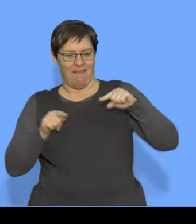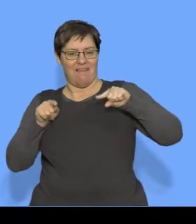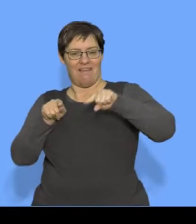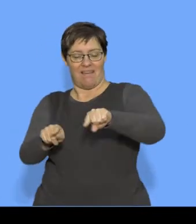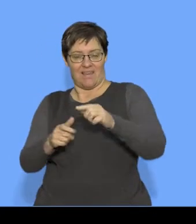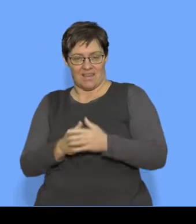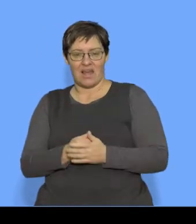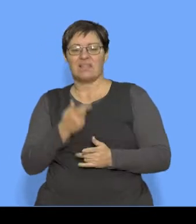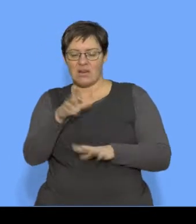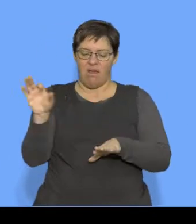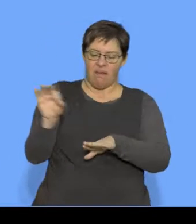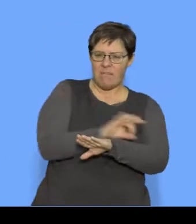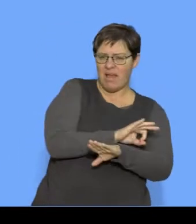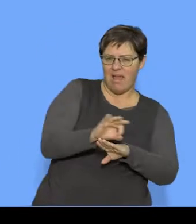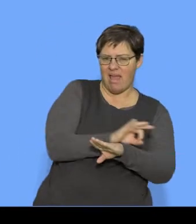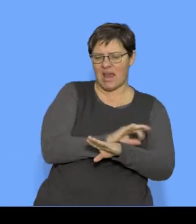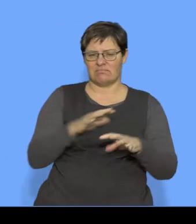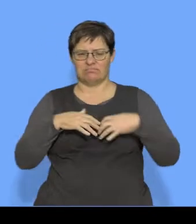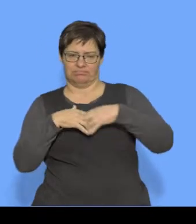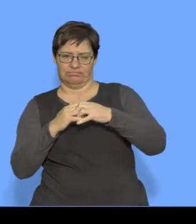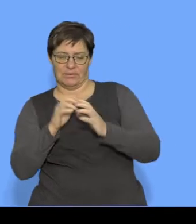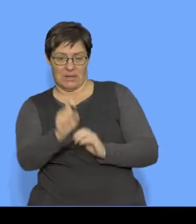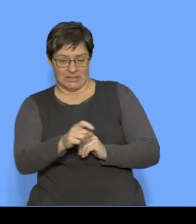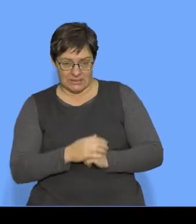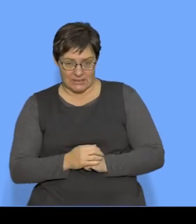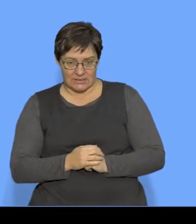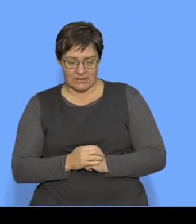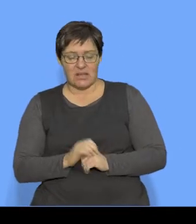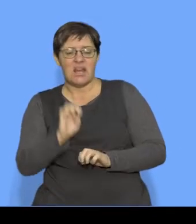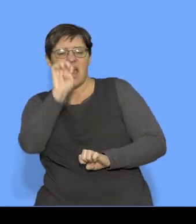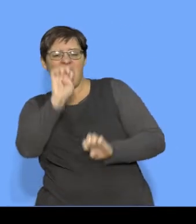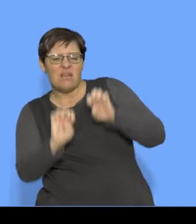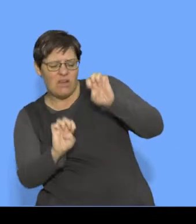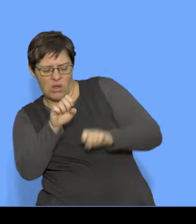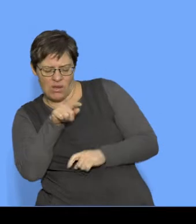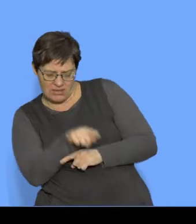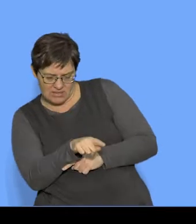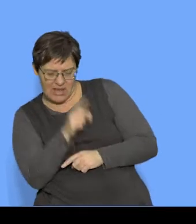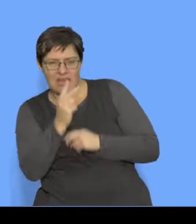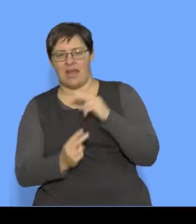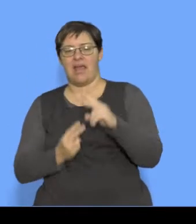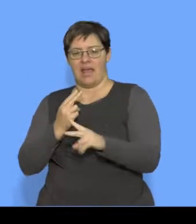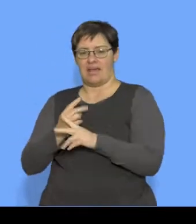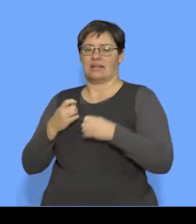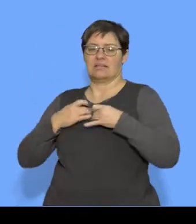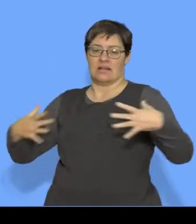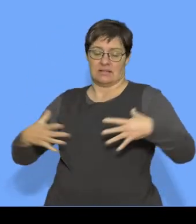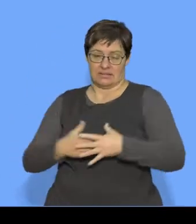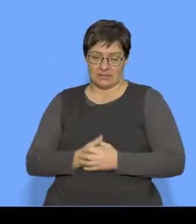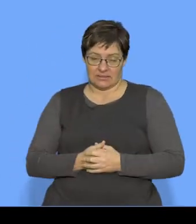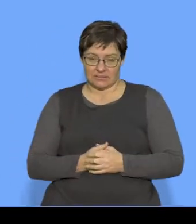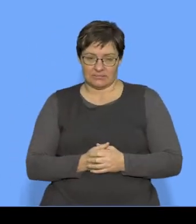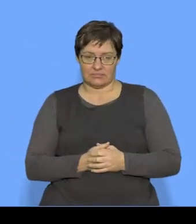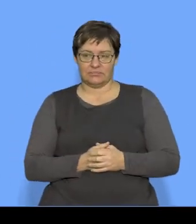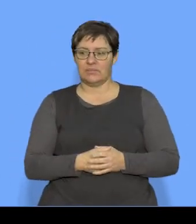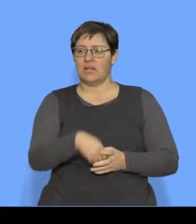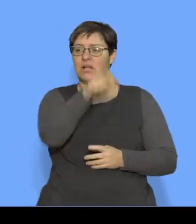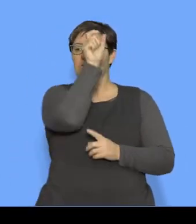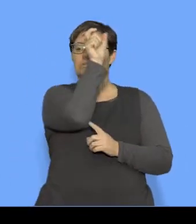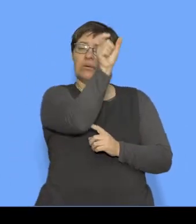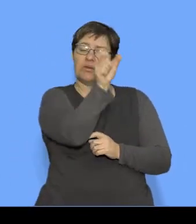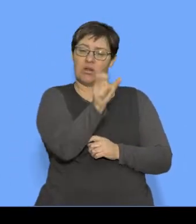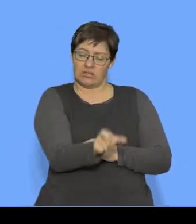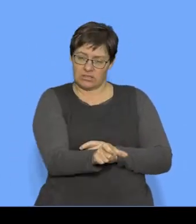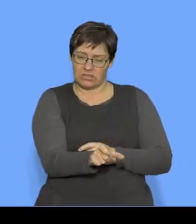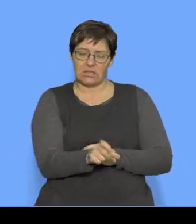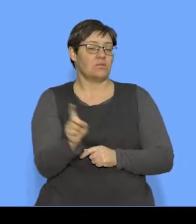to devise a plan of action. You also need to evaluate and then restart again. Now, the terminology that